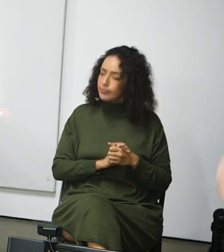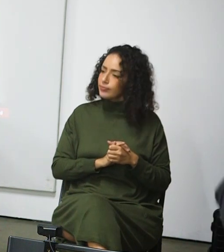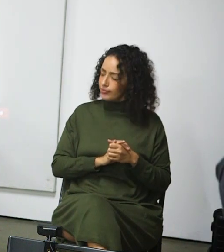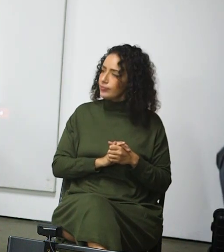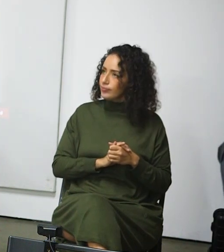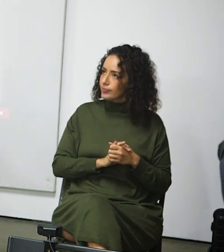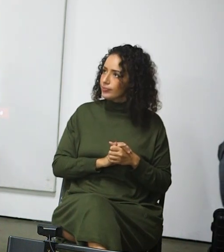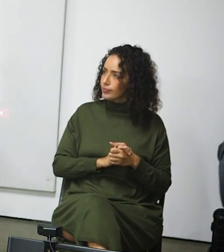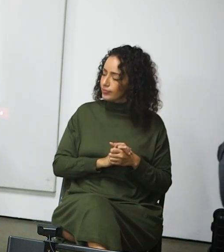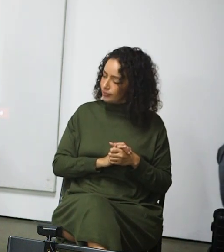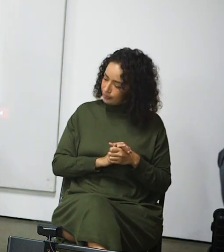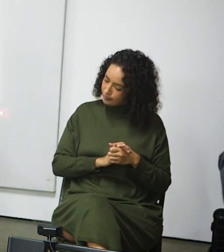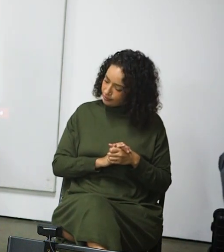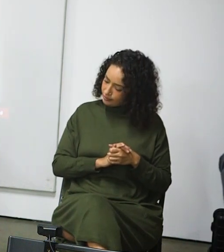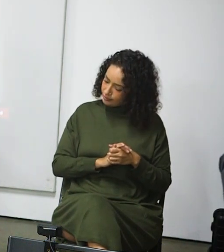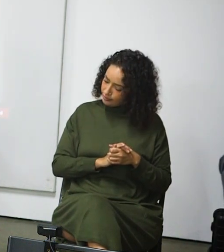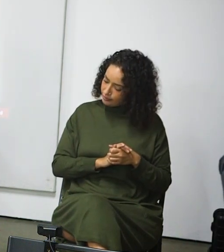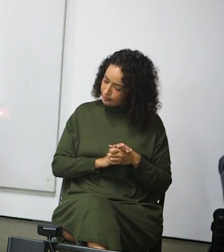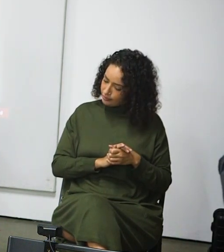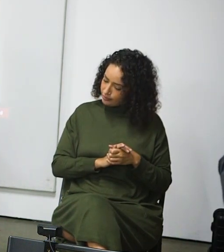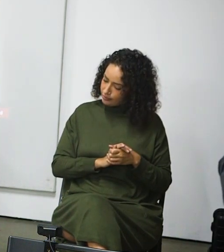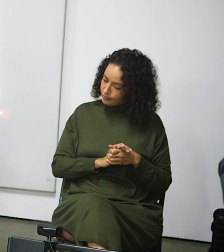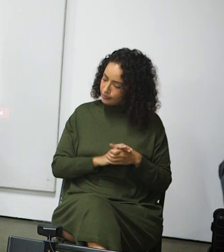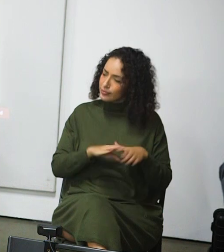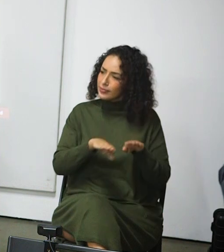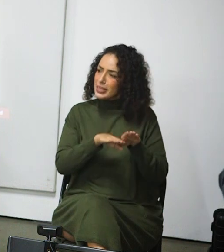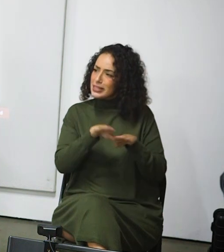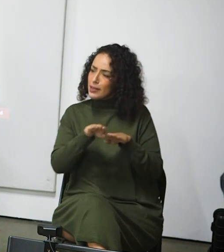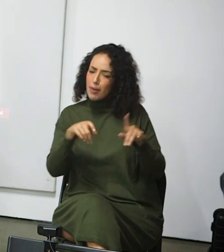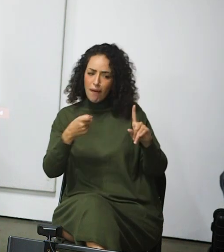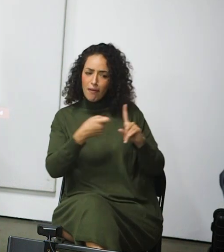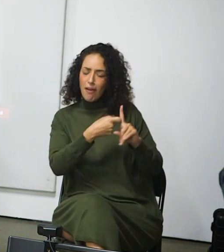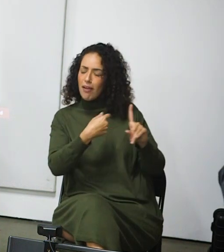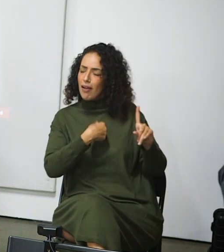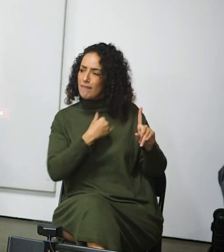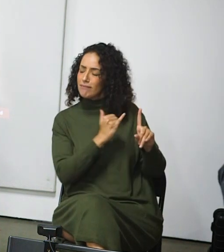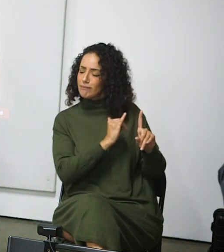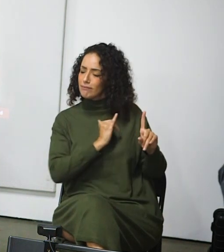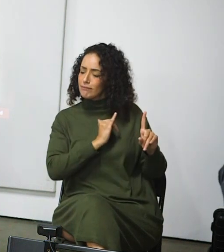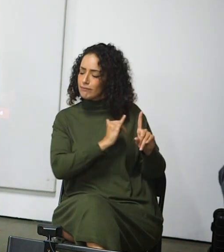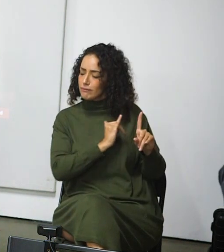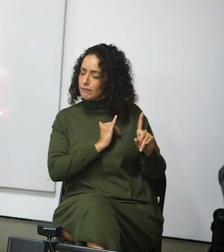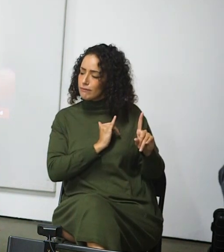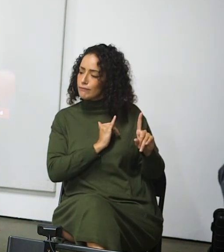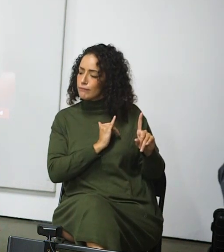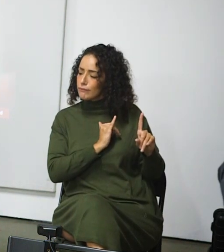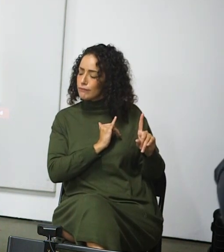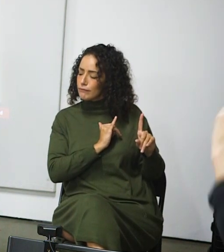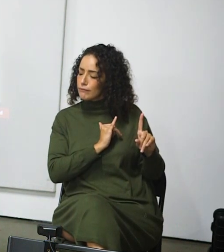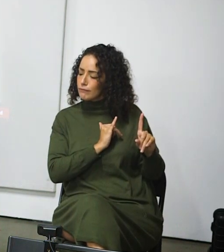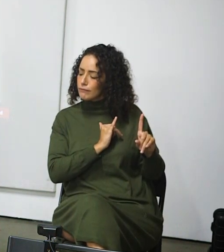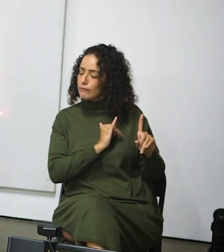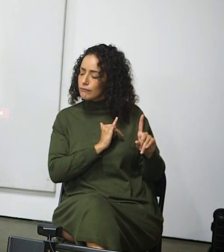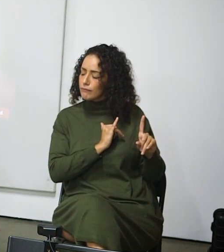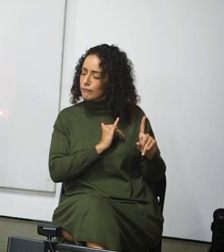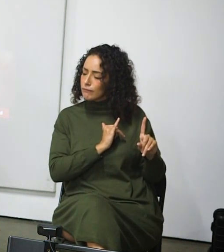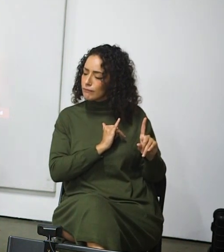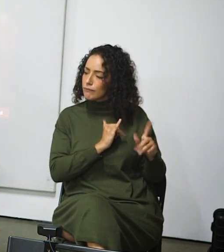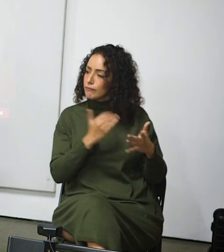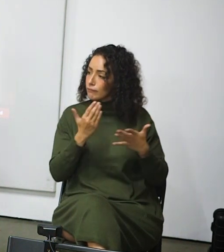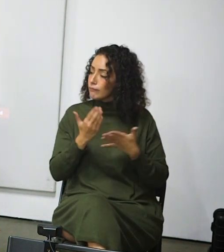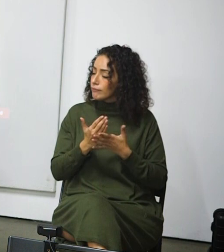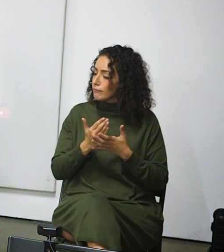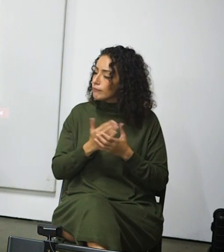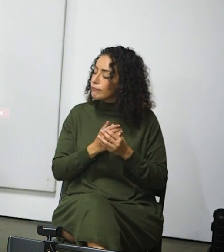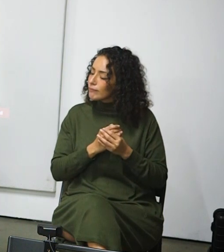Yeah, sort of similar to Kaya, to be honest, but and a kind of more, well, partly in my own scale, but